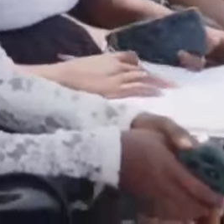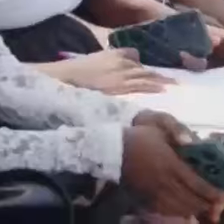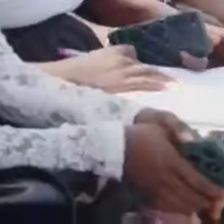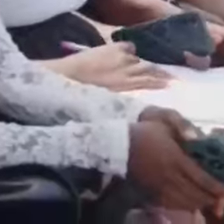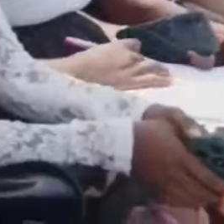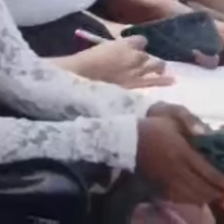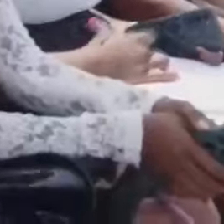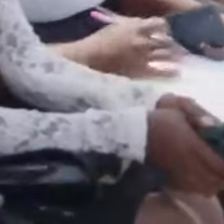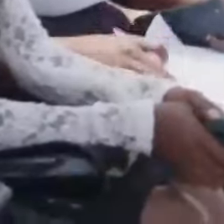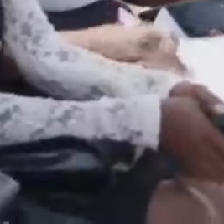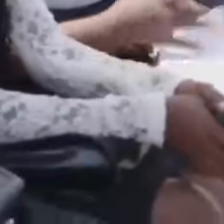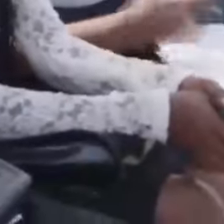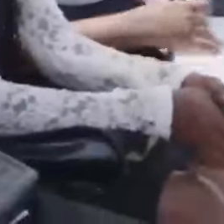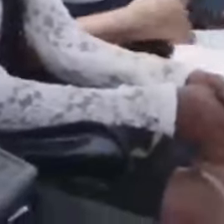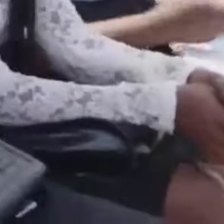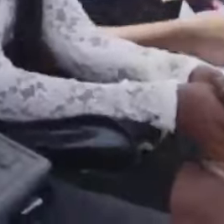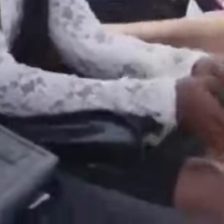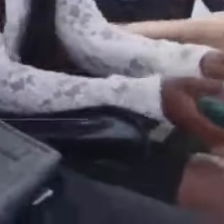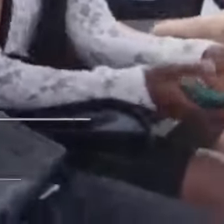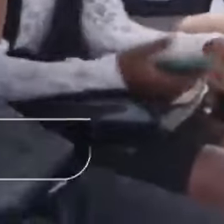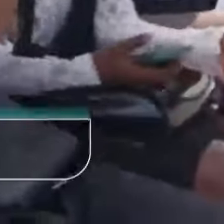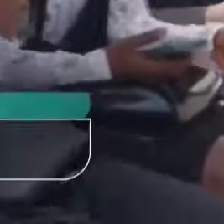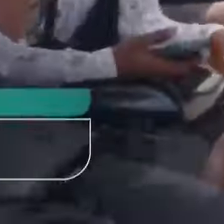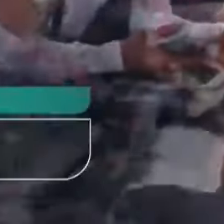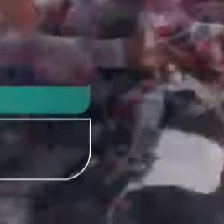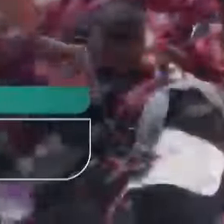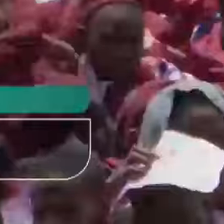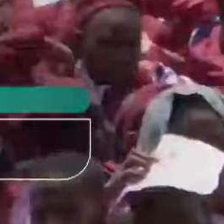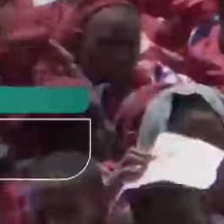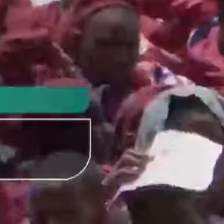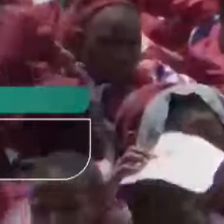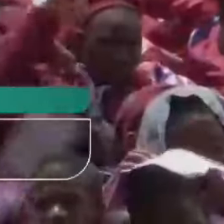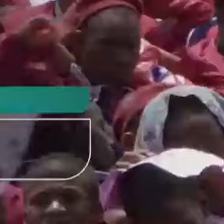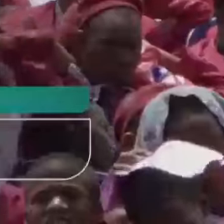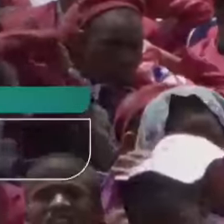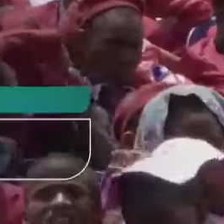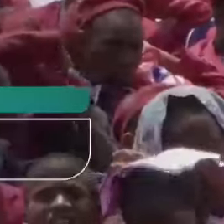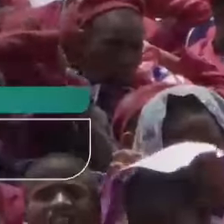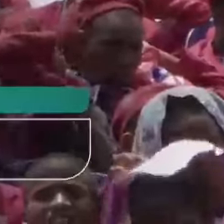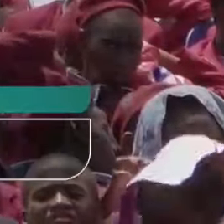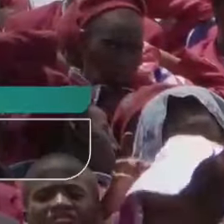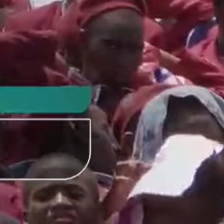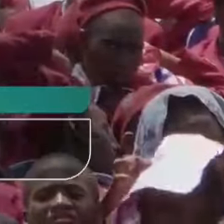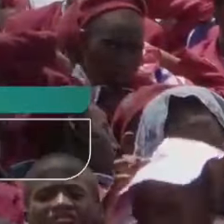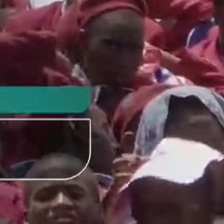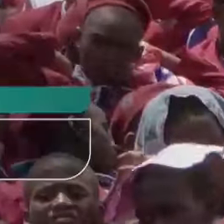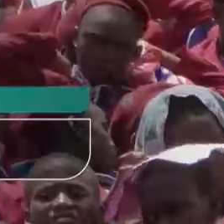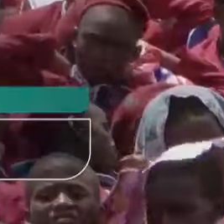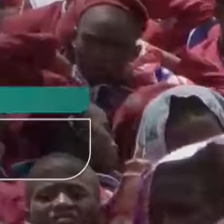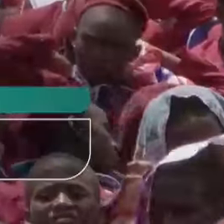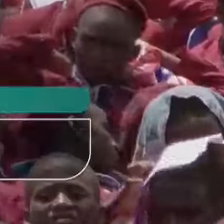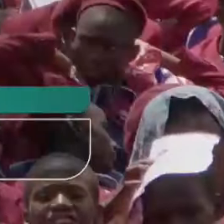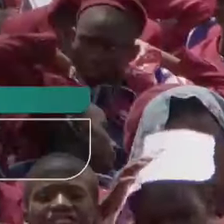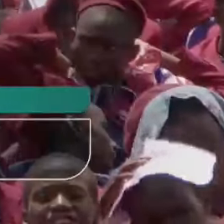come to number three now. Number three, we're looking at walking with